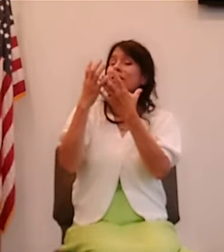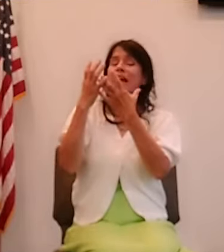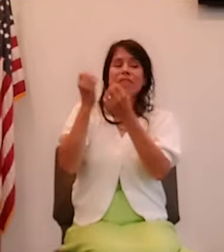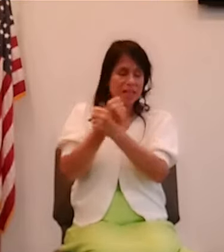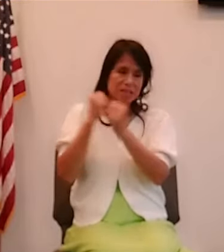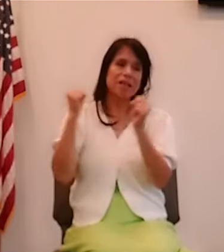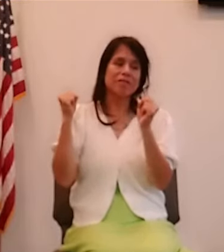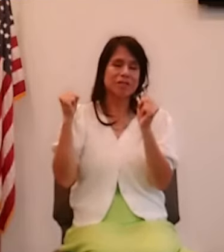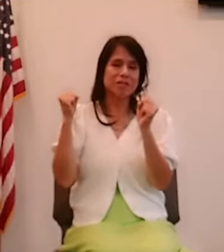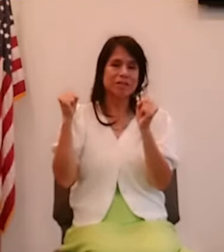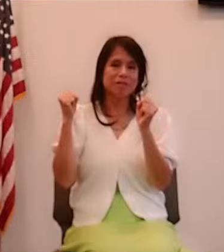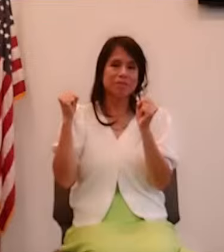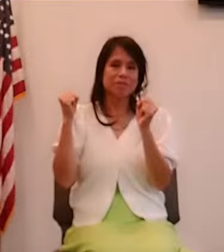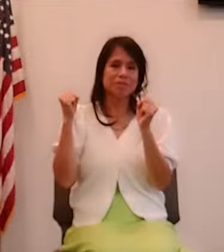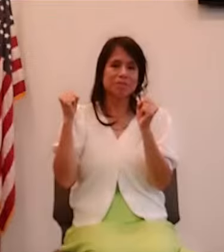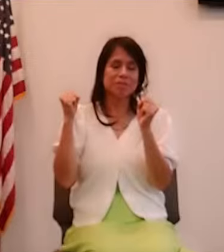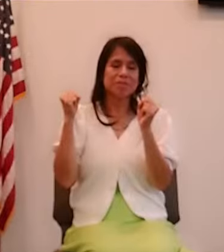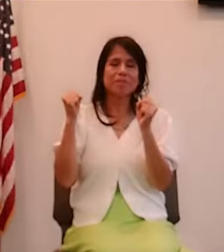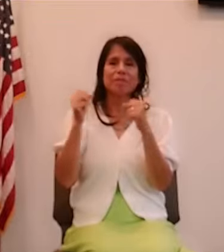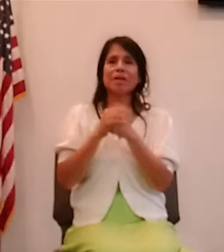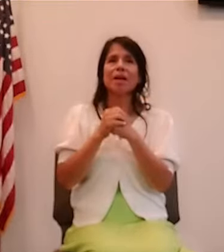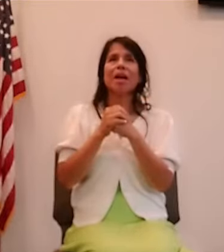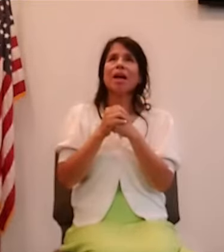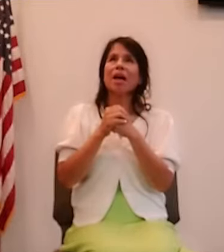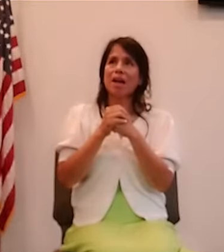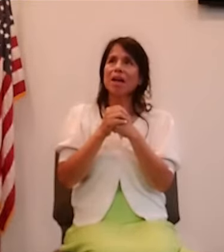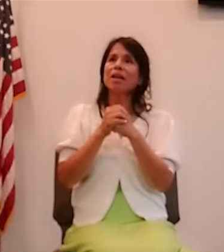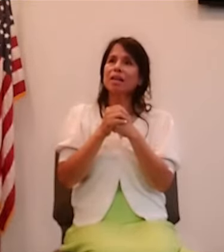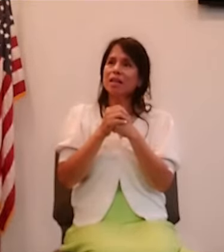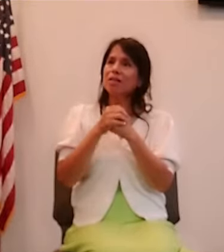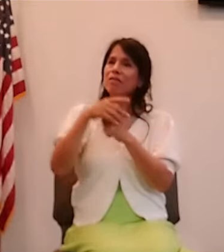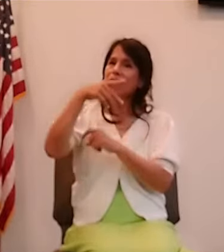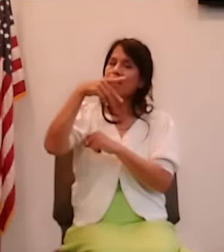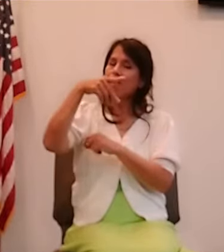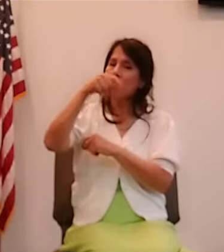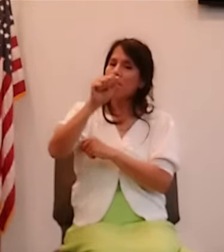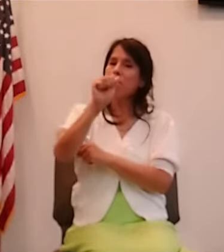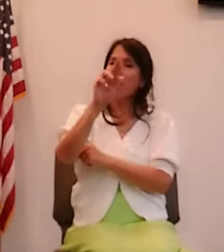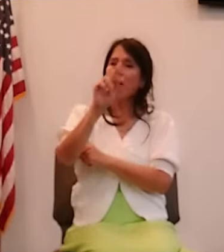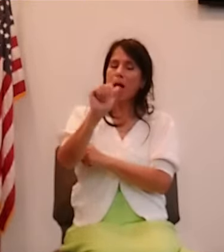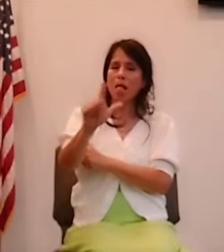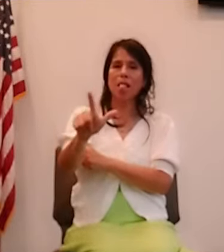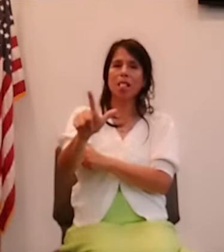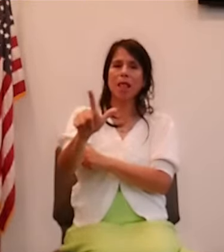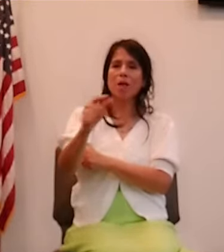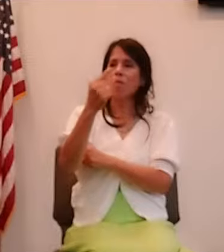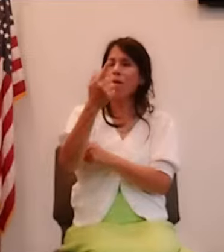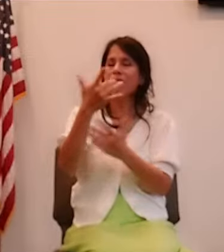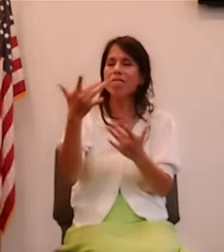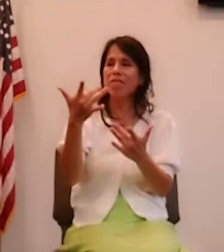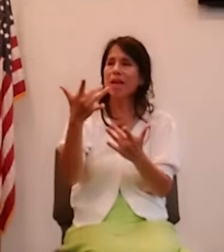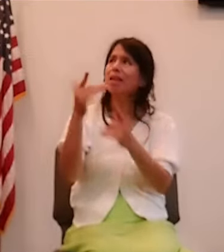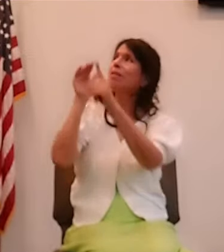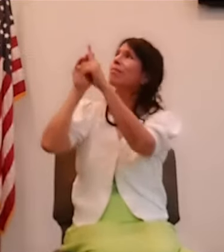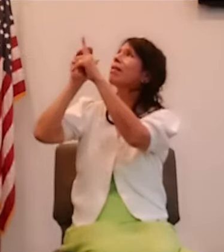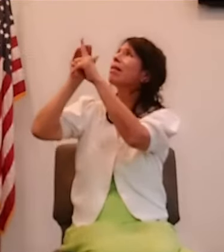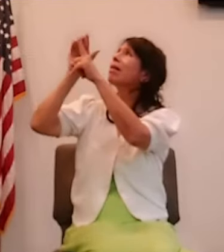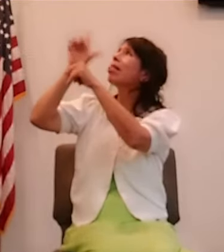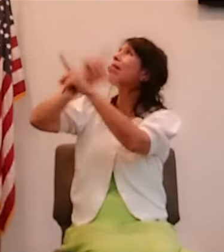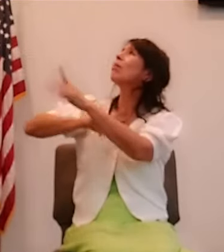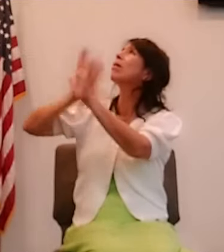deliverance. And it recently ministered to me that even the Apostle Paul had that one thing that he kept going to the Lord about